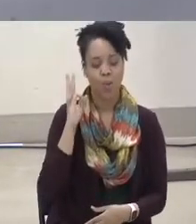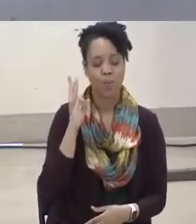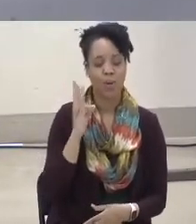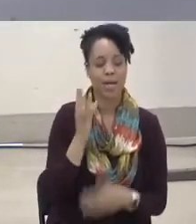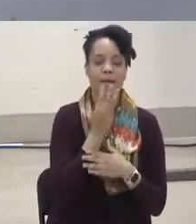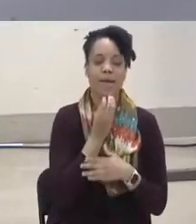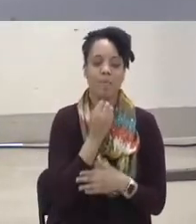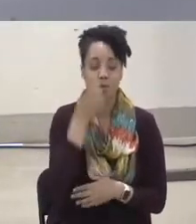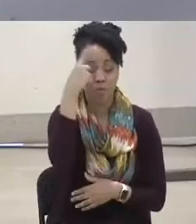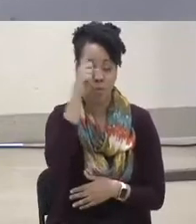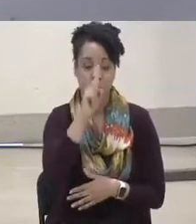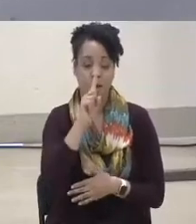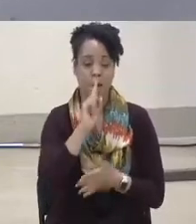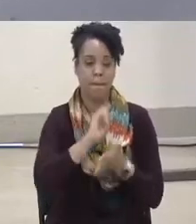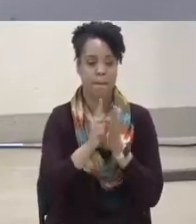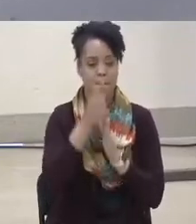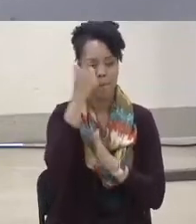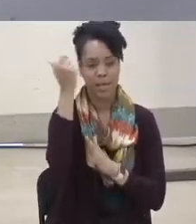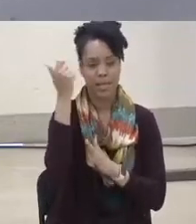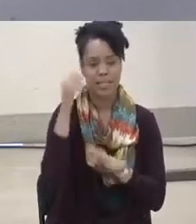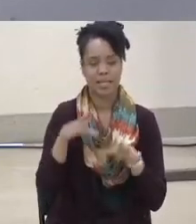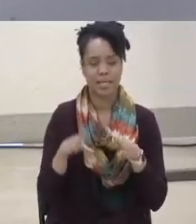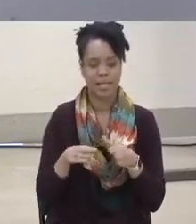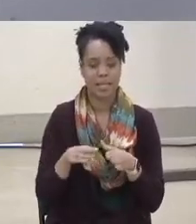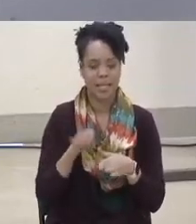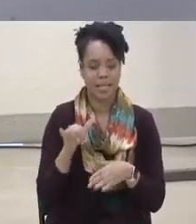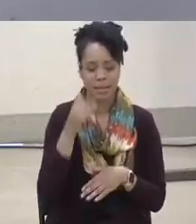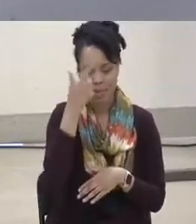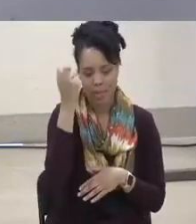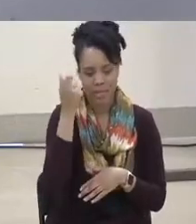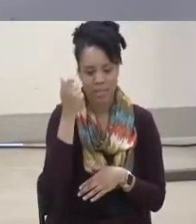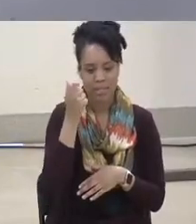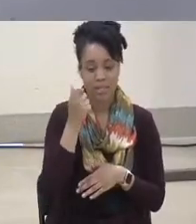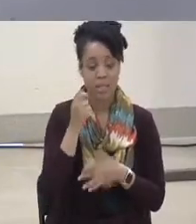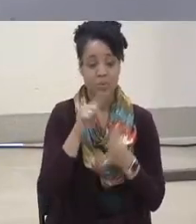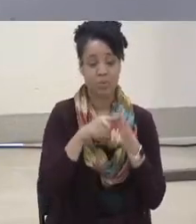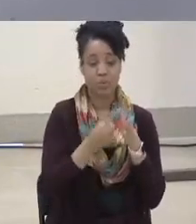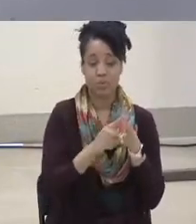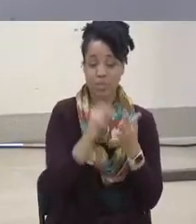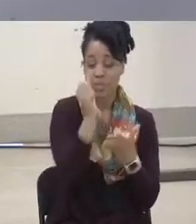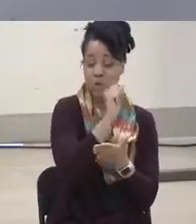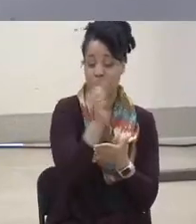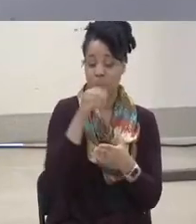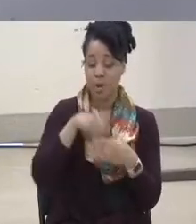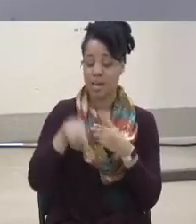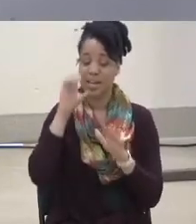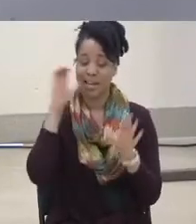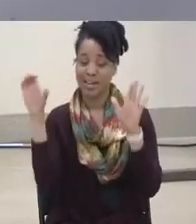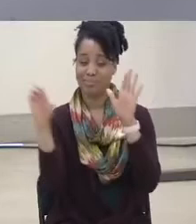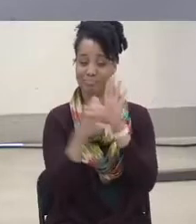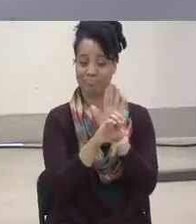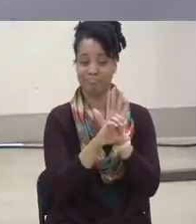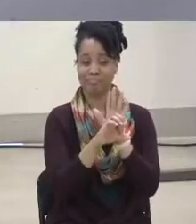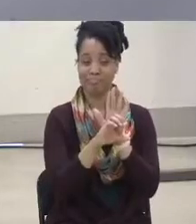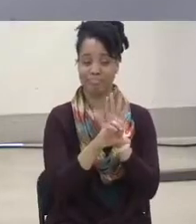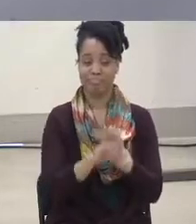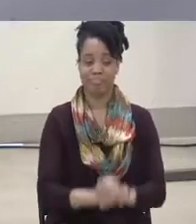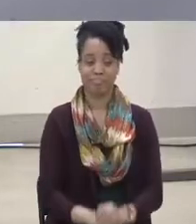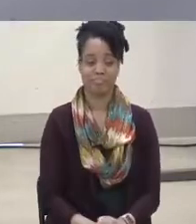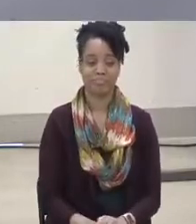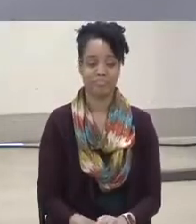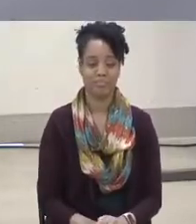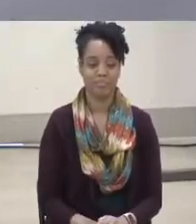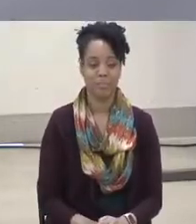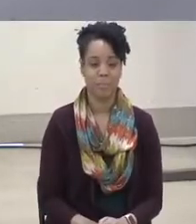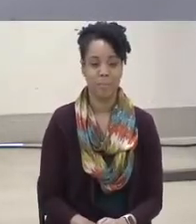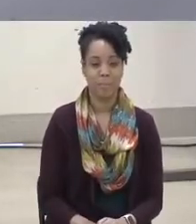did that because it was originally written in pictographs. Y yo sé que estoy hablando un poco de hebreo, pero la razón por la cual estoy haciendo eso es porque la